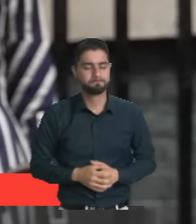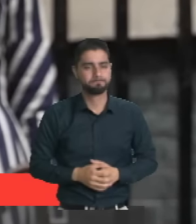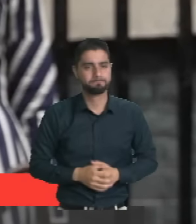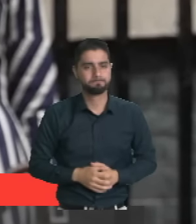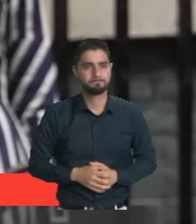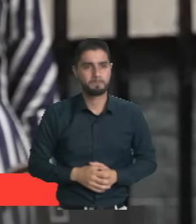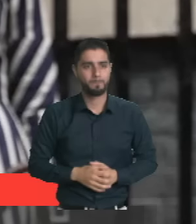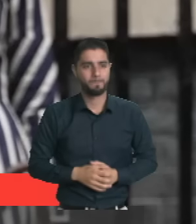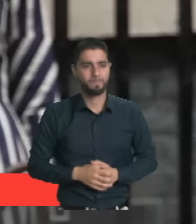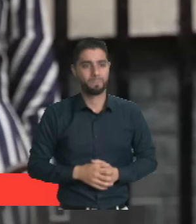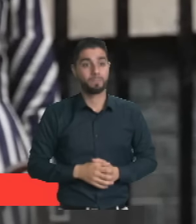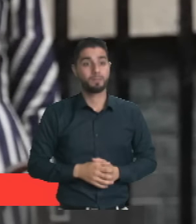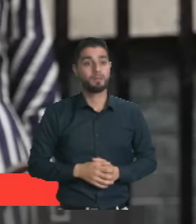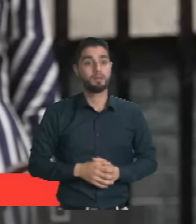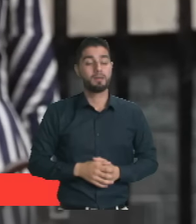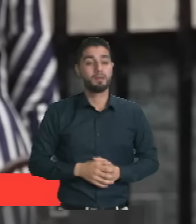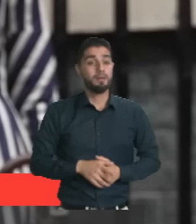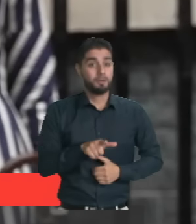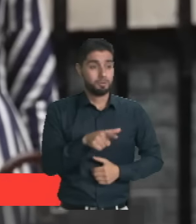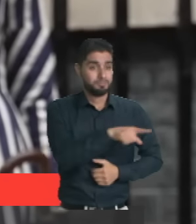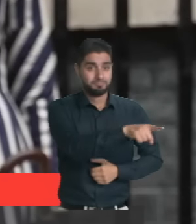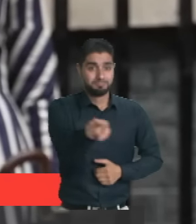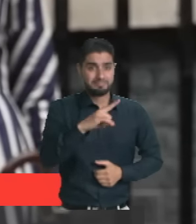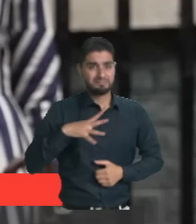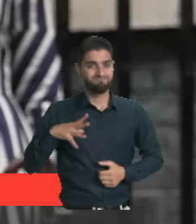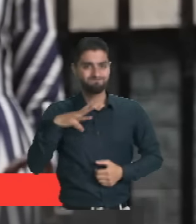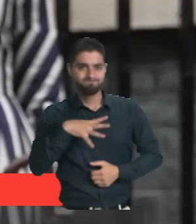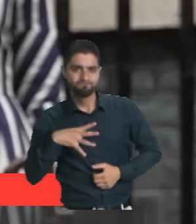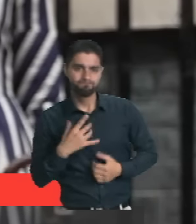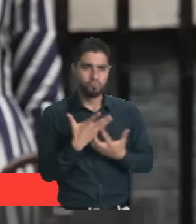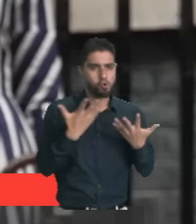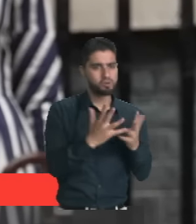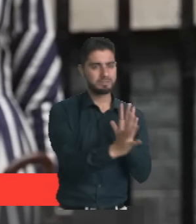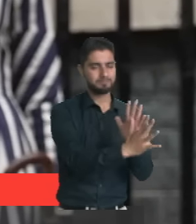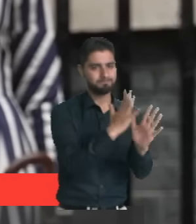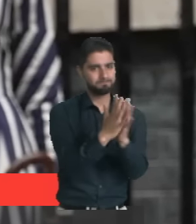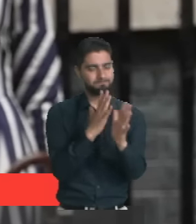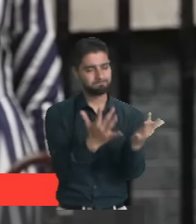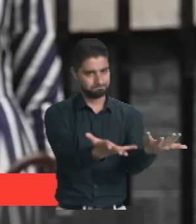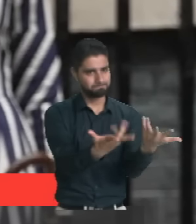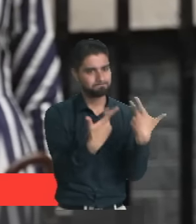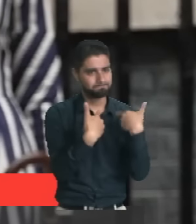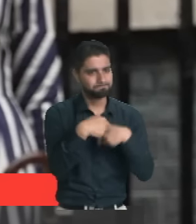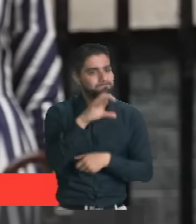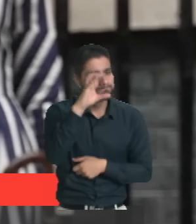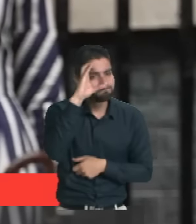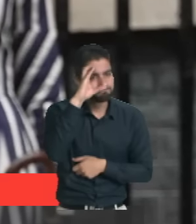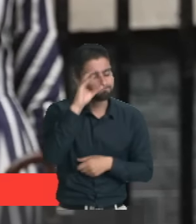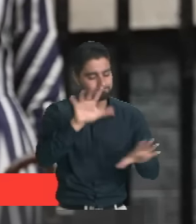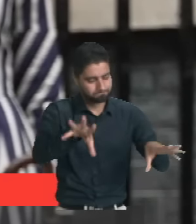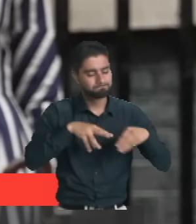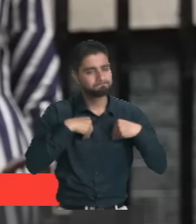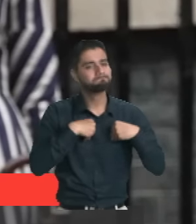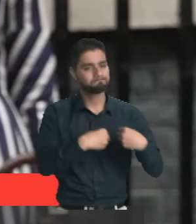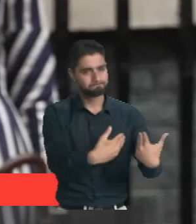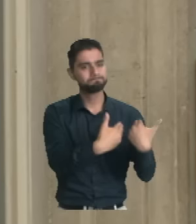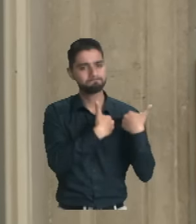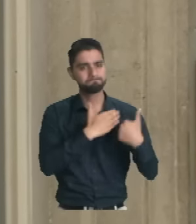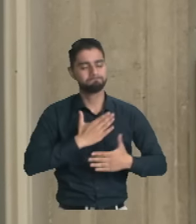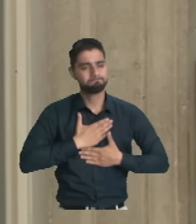matters. I have heard your anger, your disappointment, and I take responsibility for this